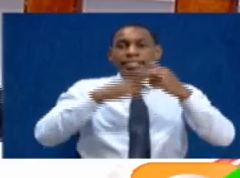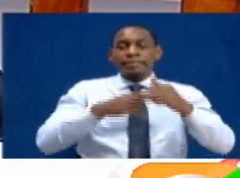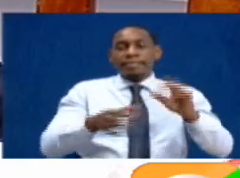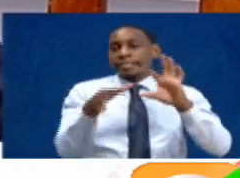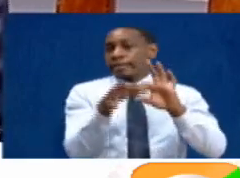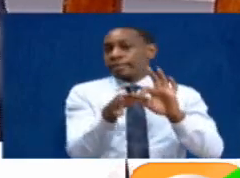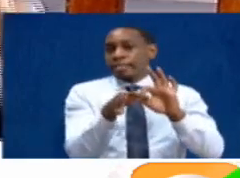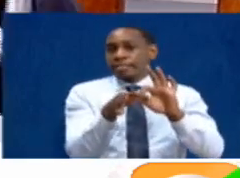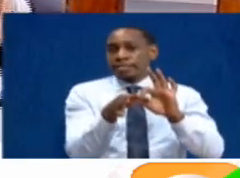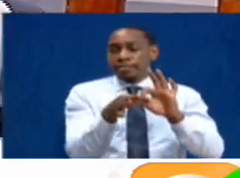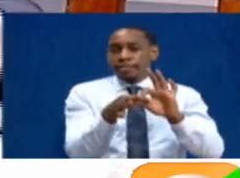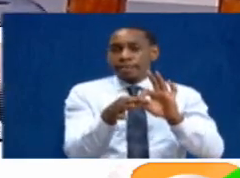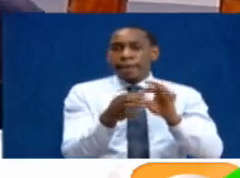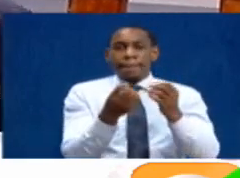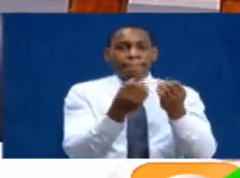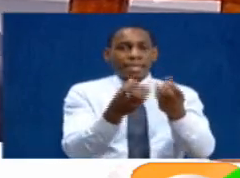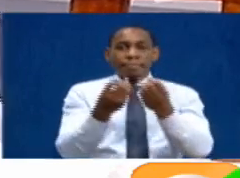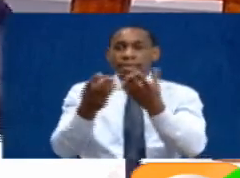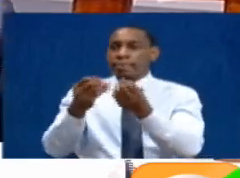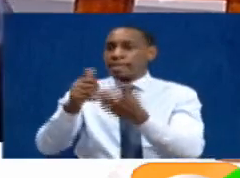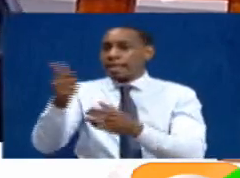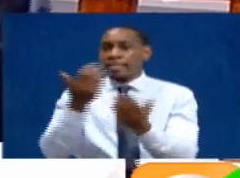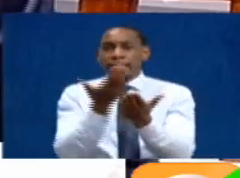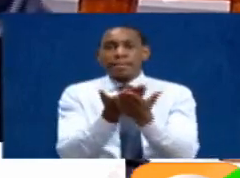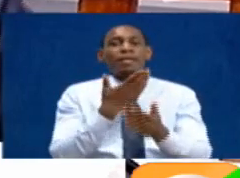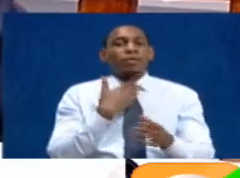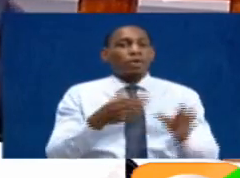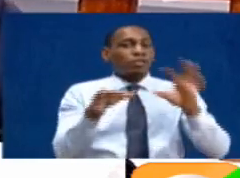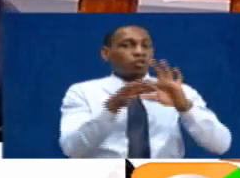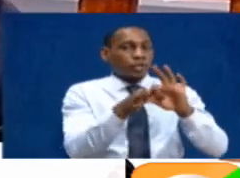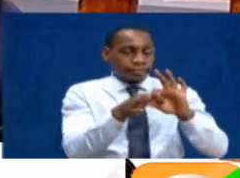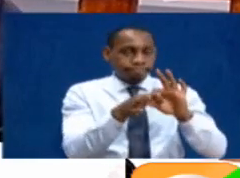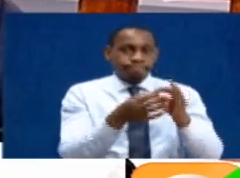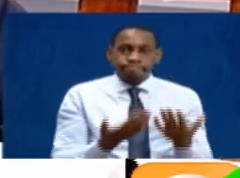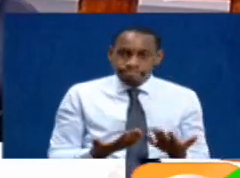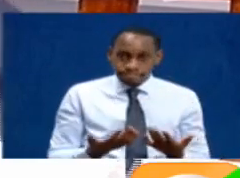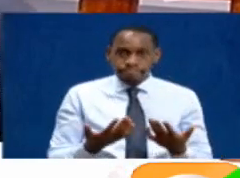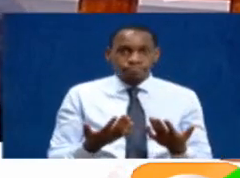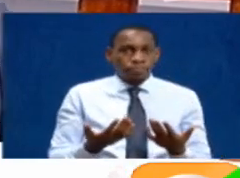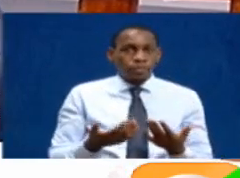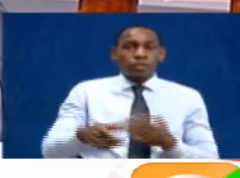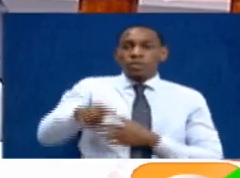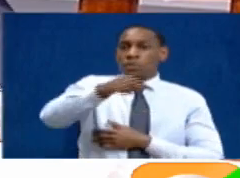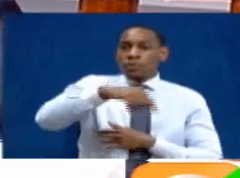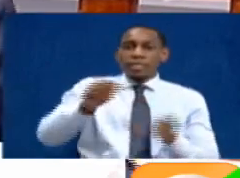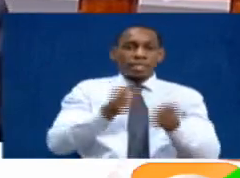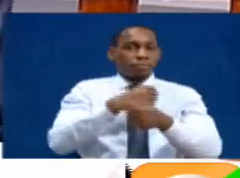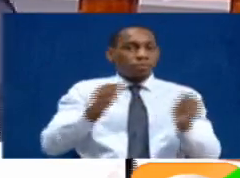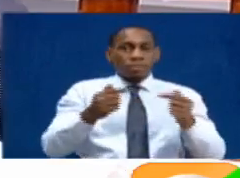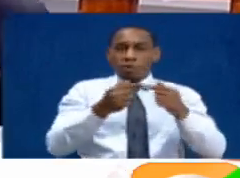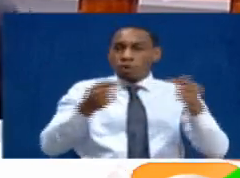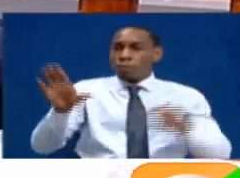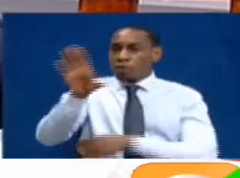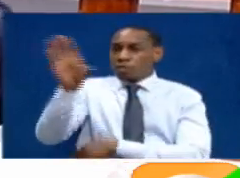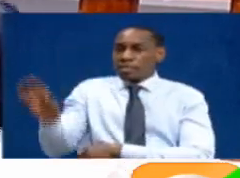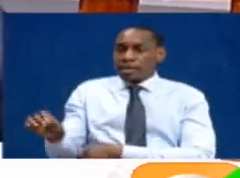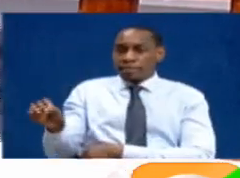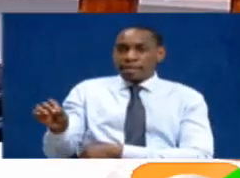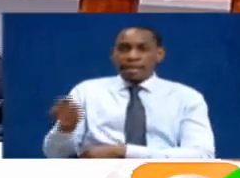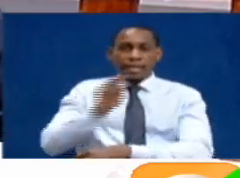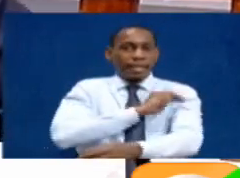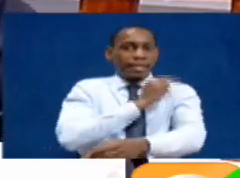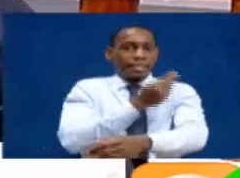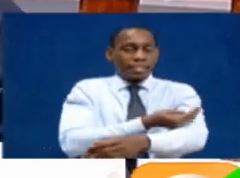affiliates. And so many more who have applied to come on the board. We are undisputable in Africa. We served